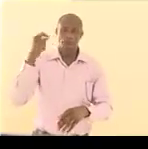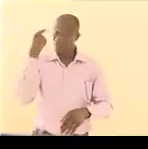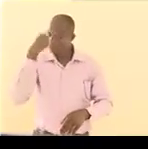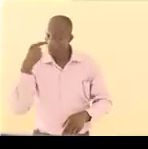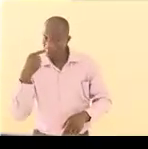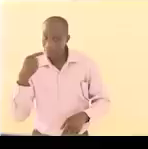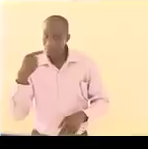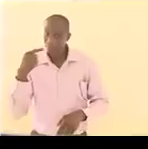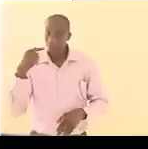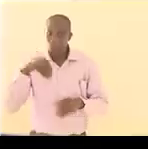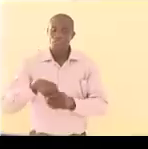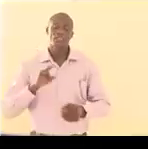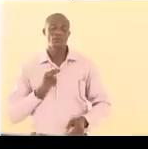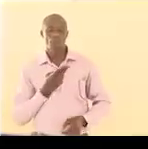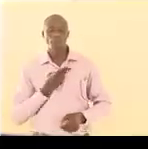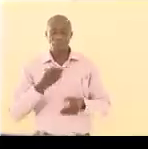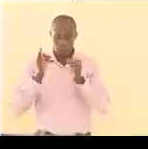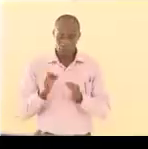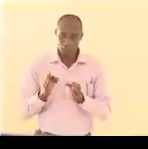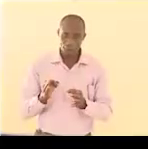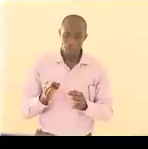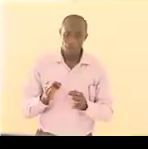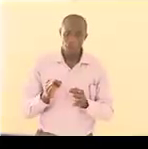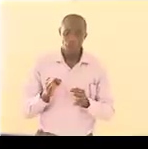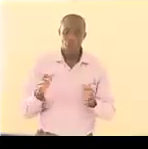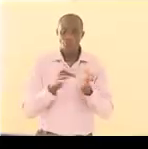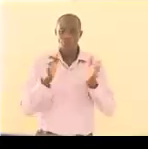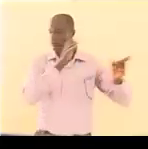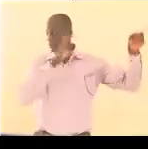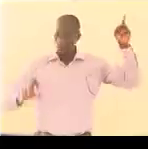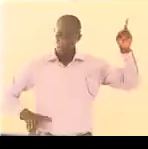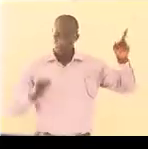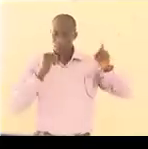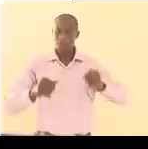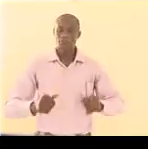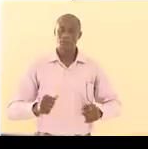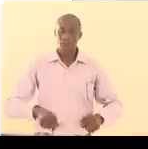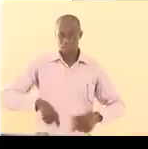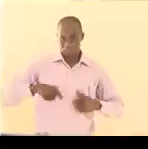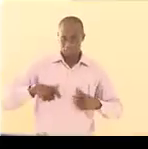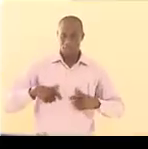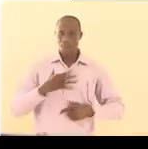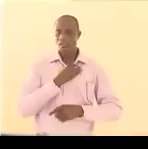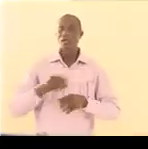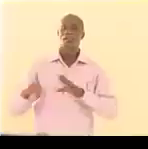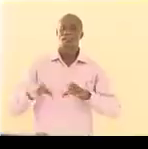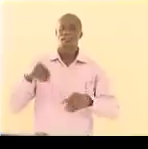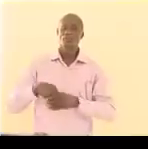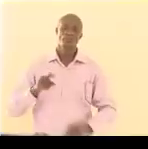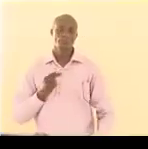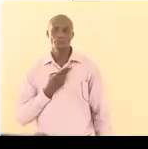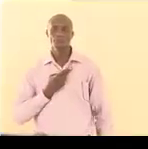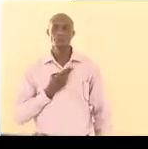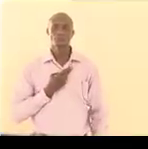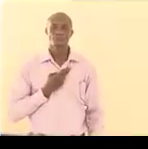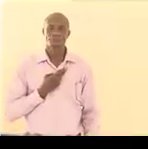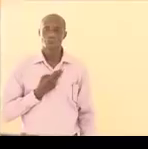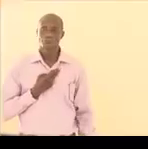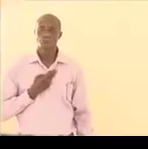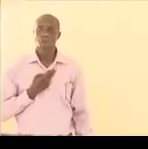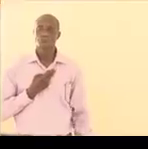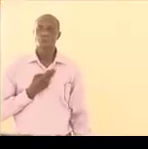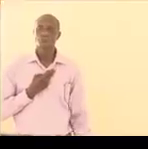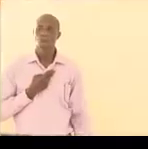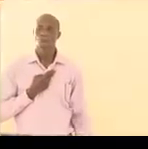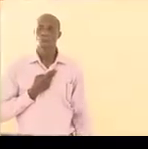face in us if Christ is alive and active in us. That is what we,